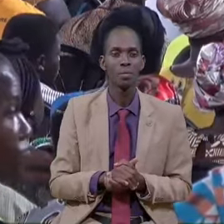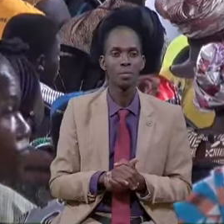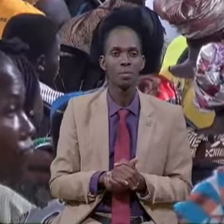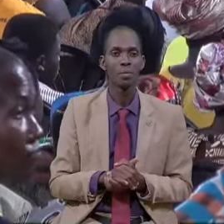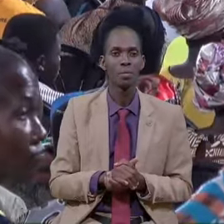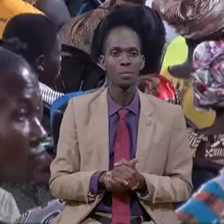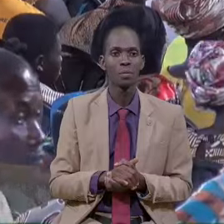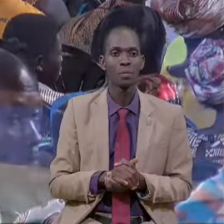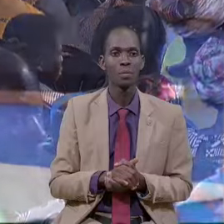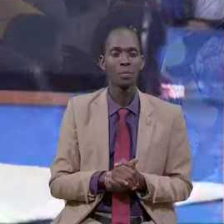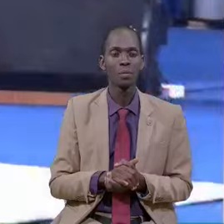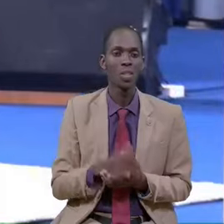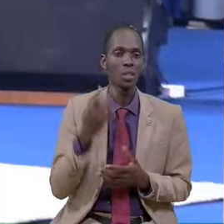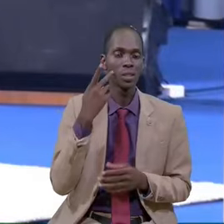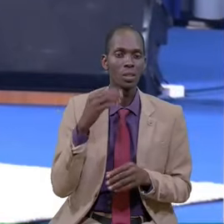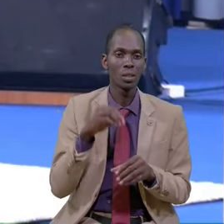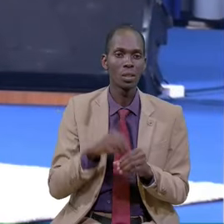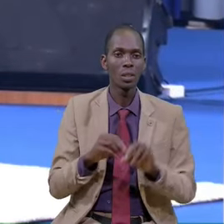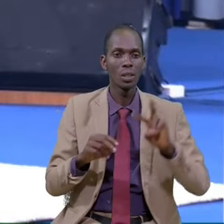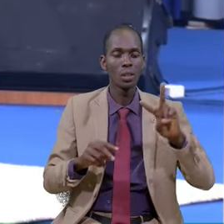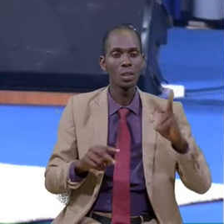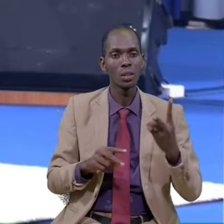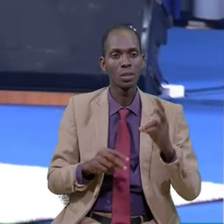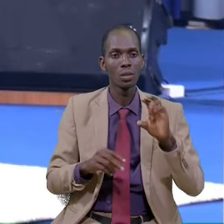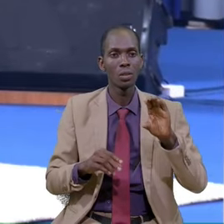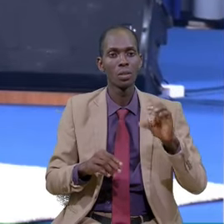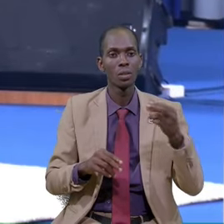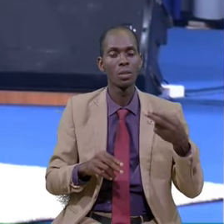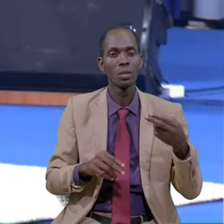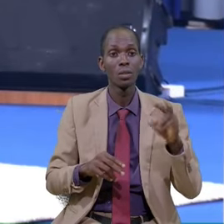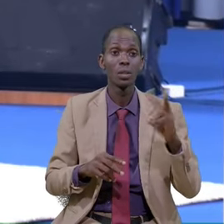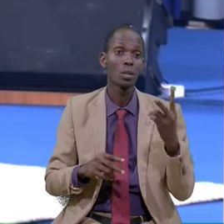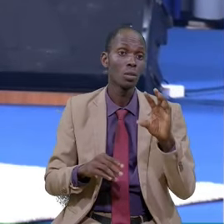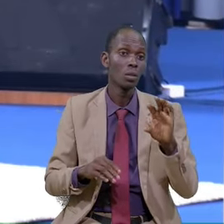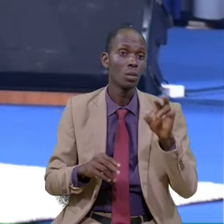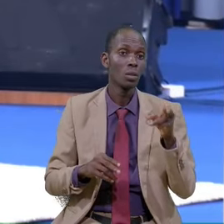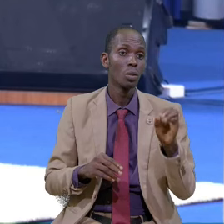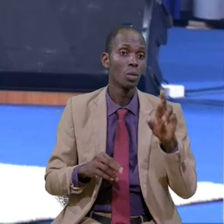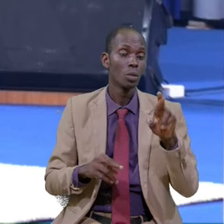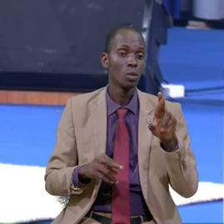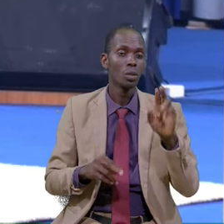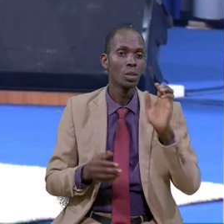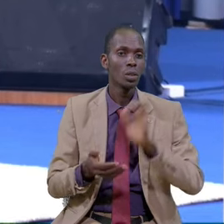me look at Second Corinthians 4 verse 13